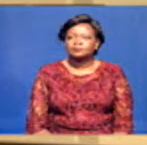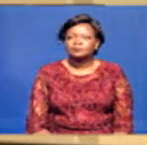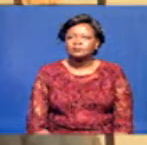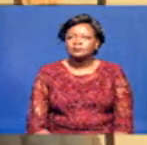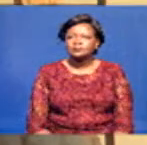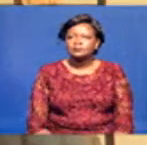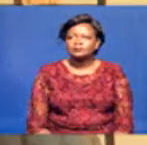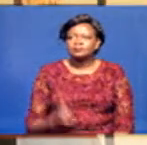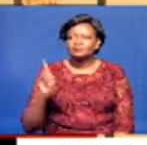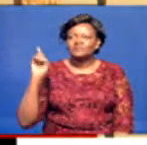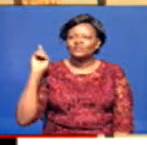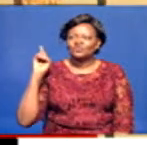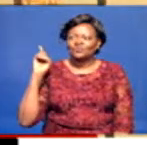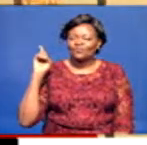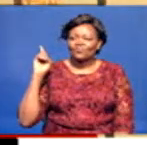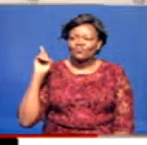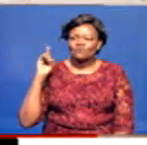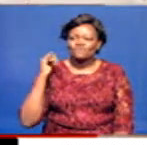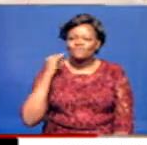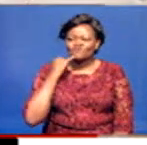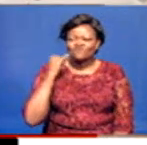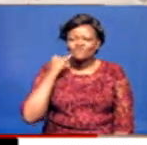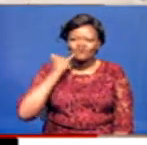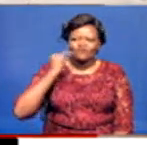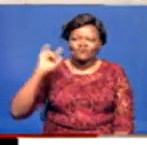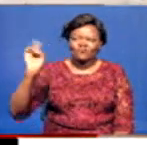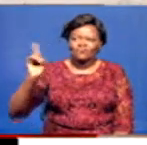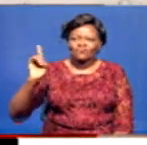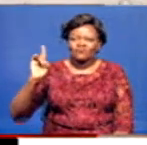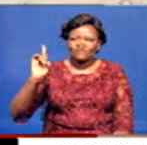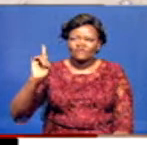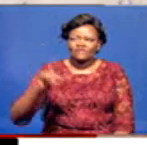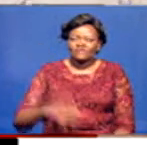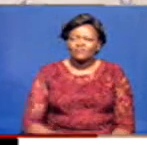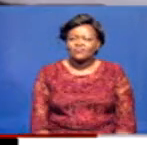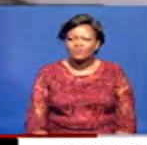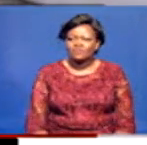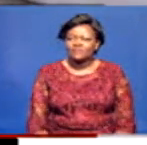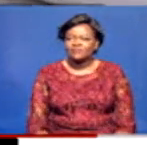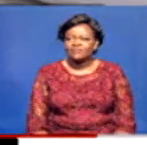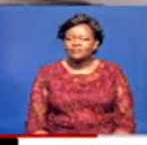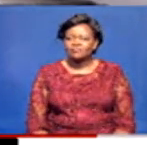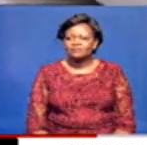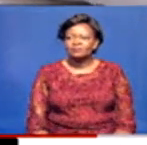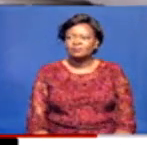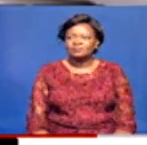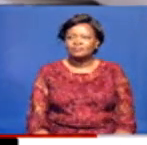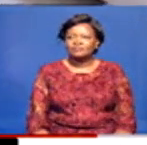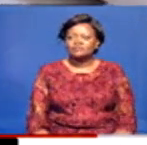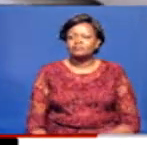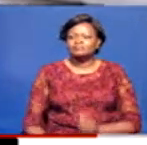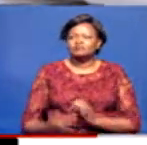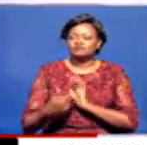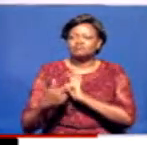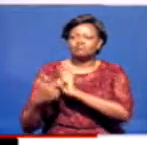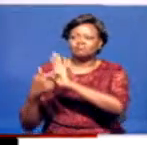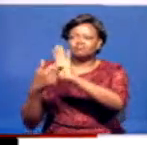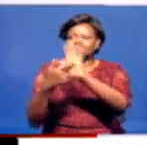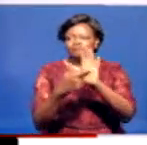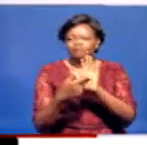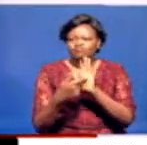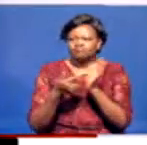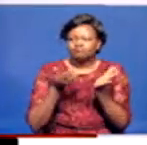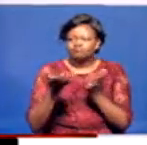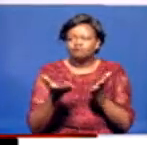Fairview Furnitures in Ngara, Nairobi. These 24 beds. This showroom plays host to the business enterprise owned